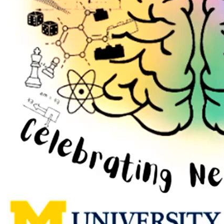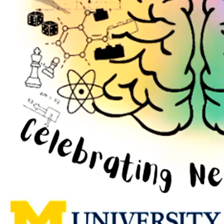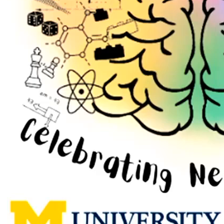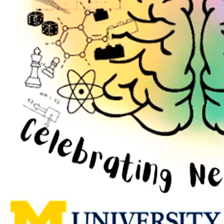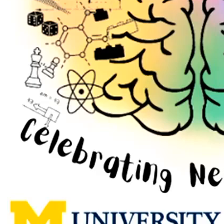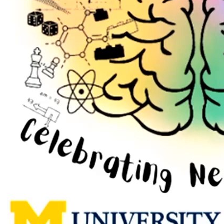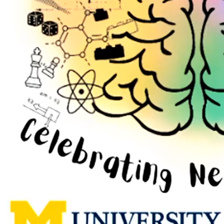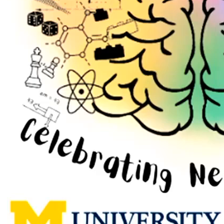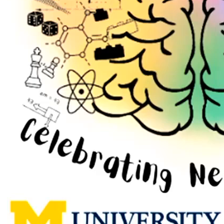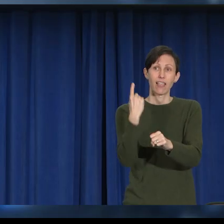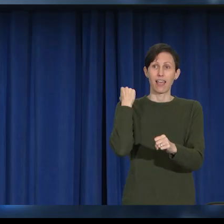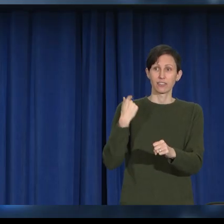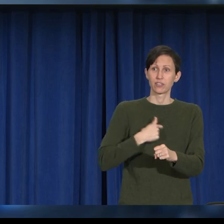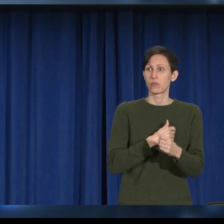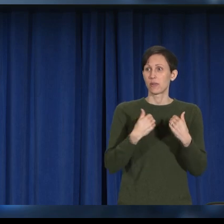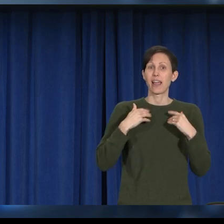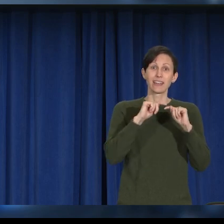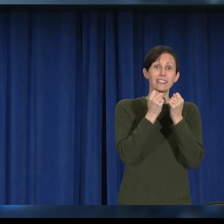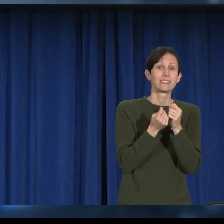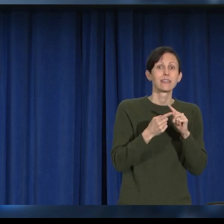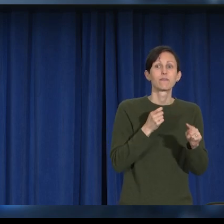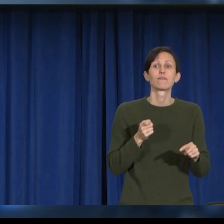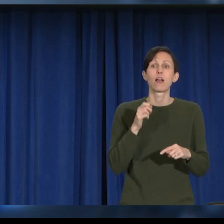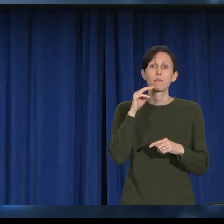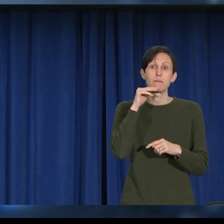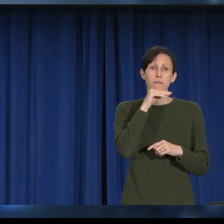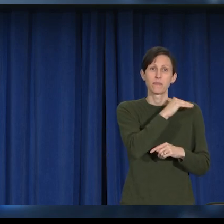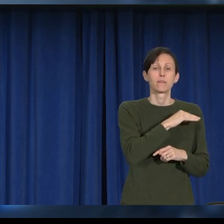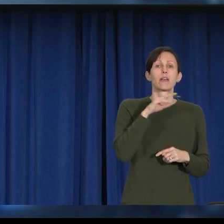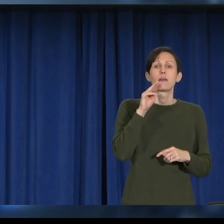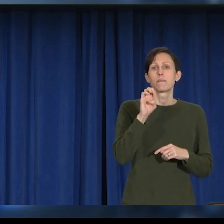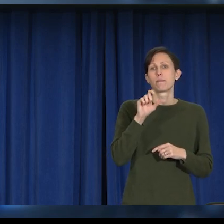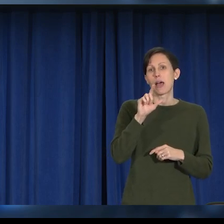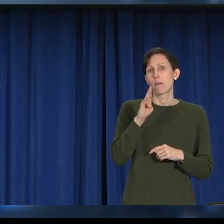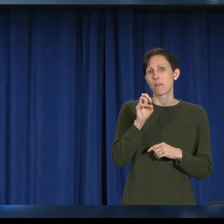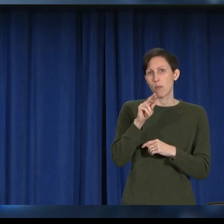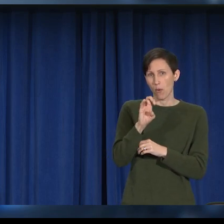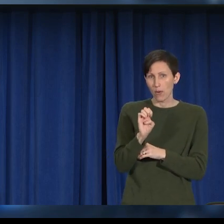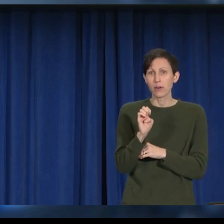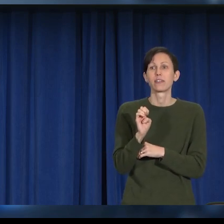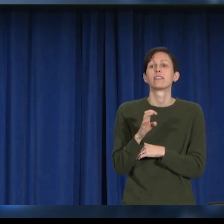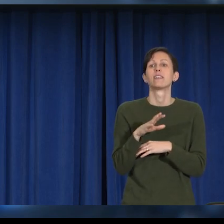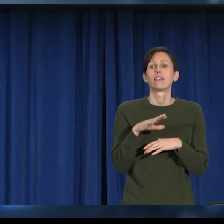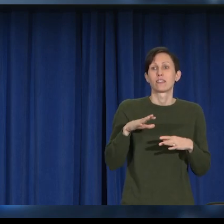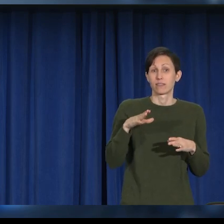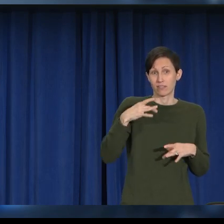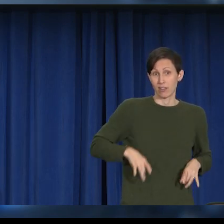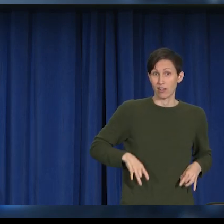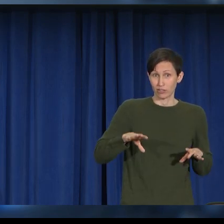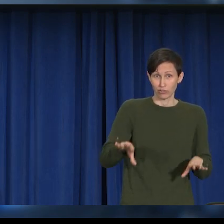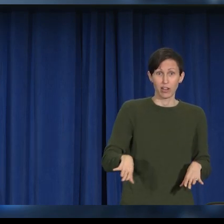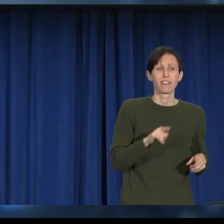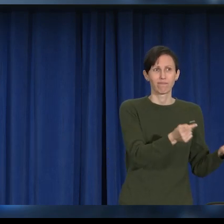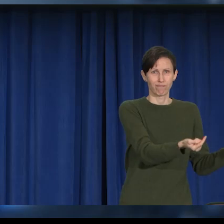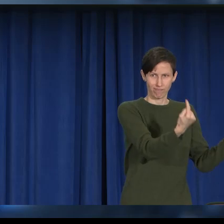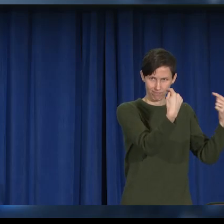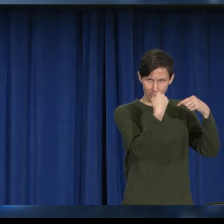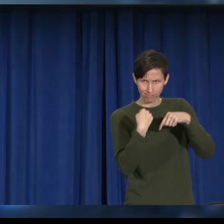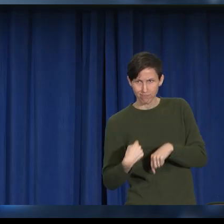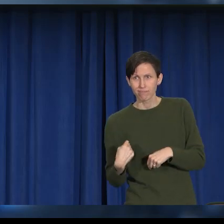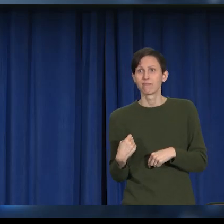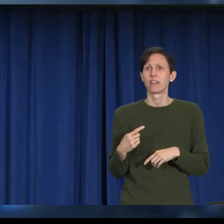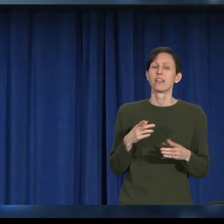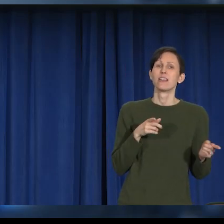So last year we had the team from Melbourne, Australia, who was one of the catalysts to kind of kick us off and force us to create this conference, which we're